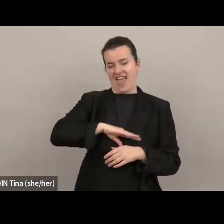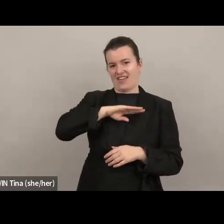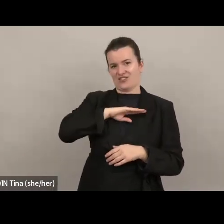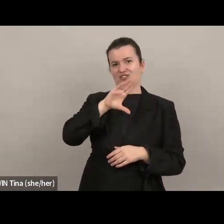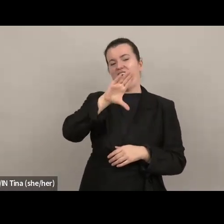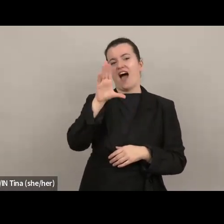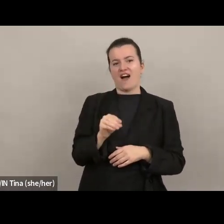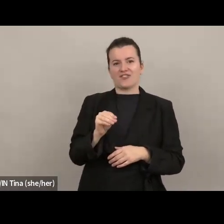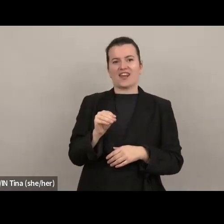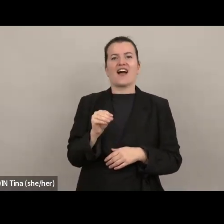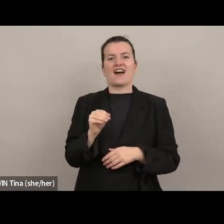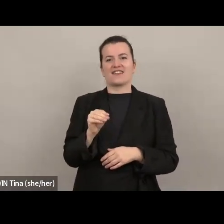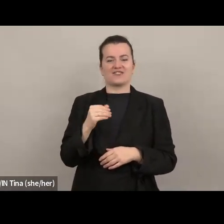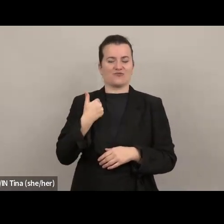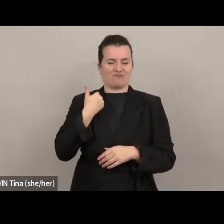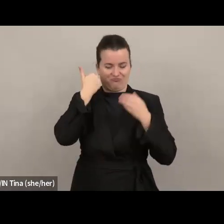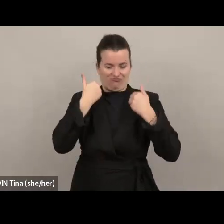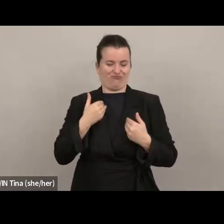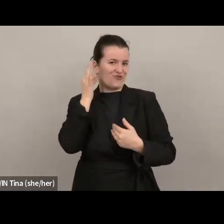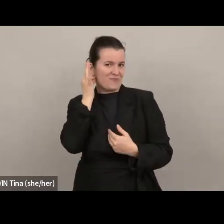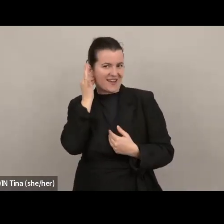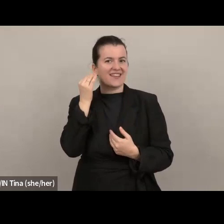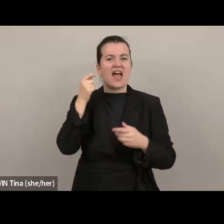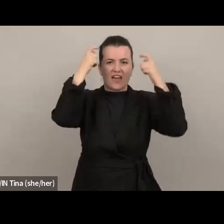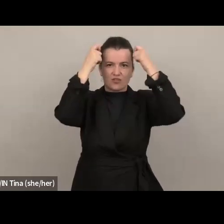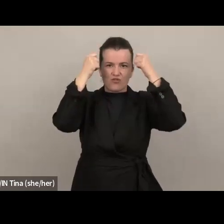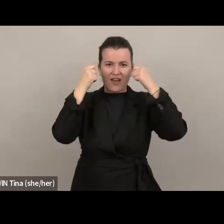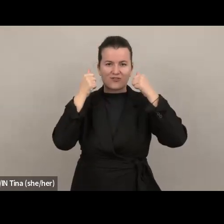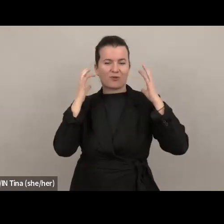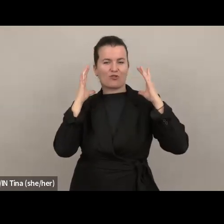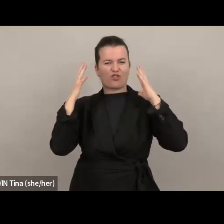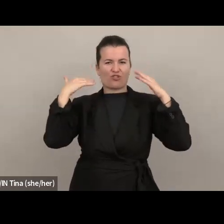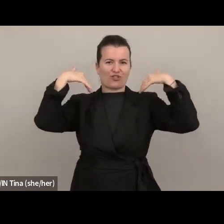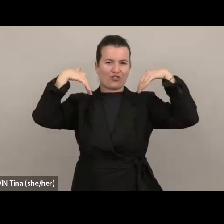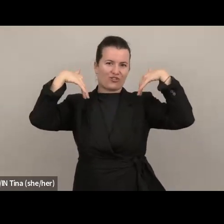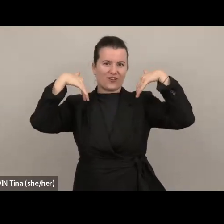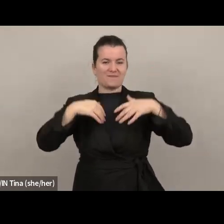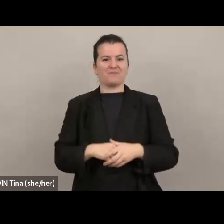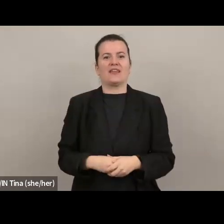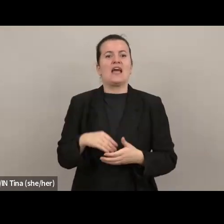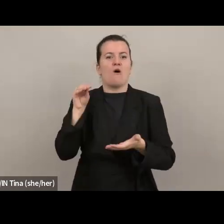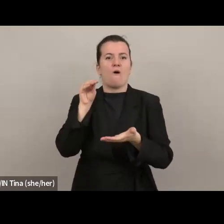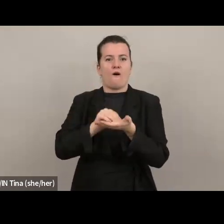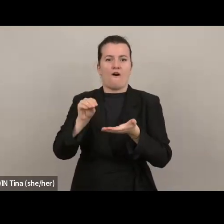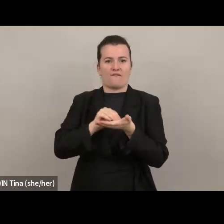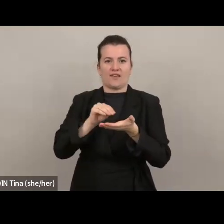dreadlocks. And I'm sitting at my laptop with my office behind me and a flower